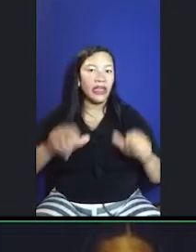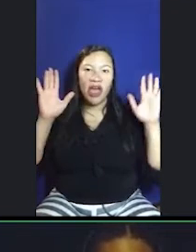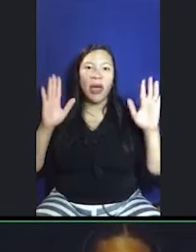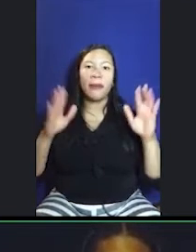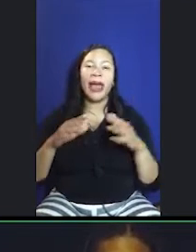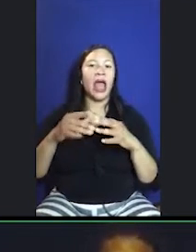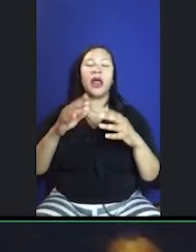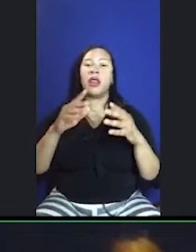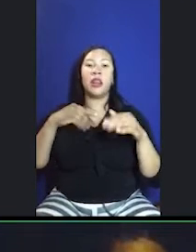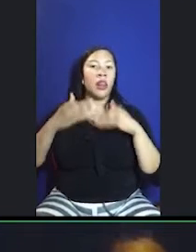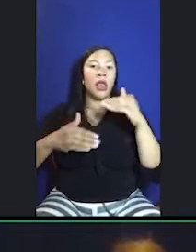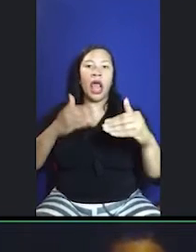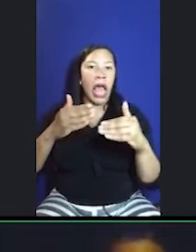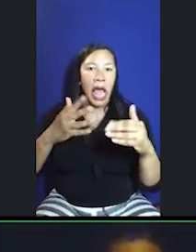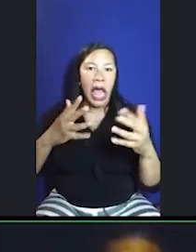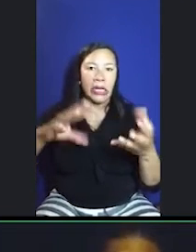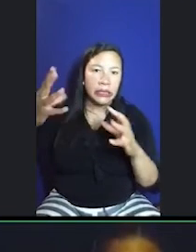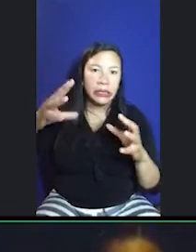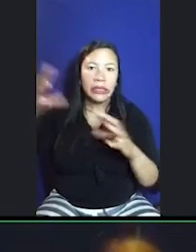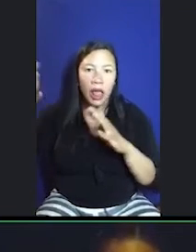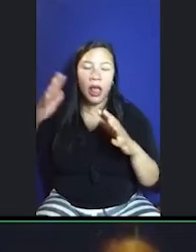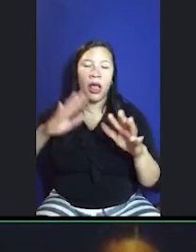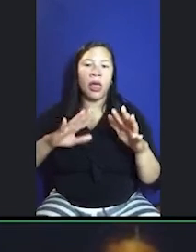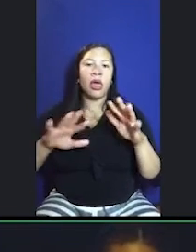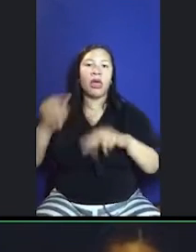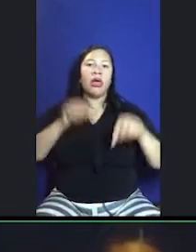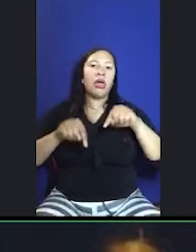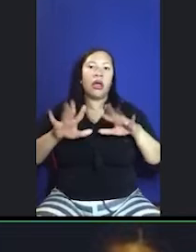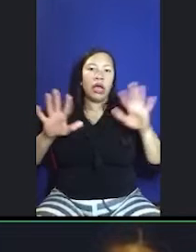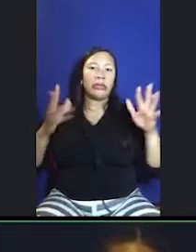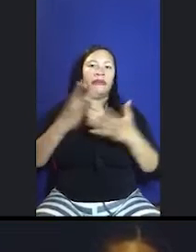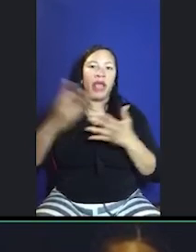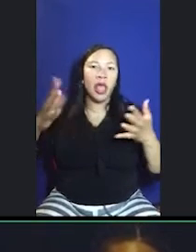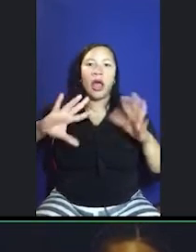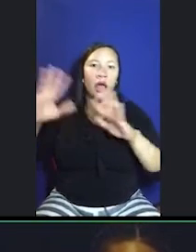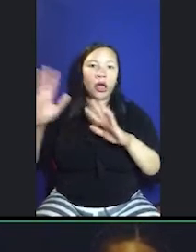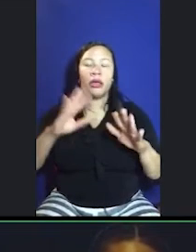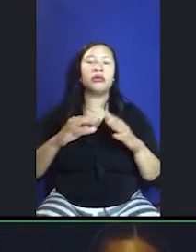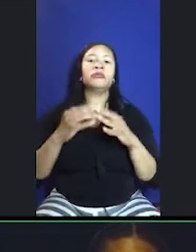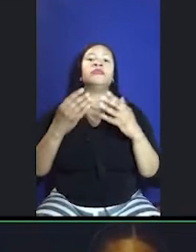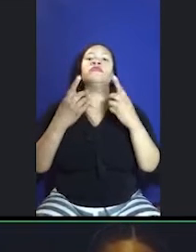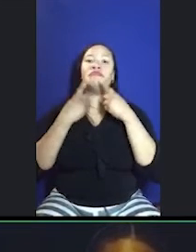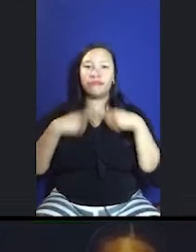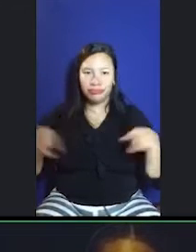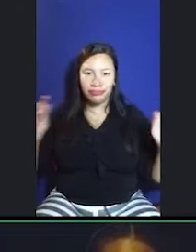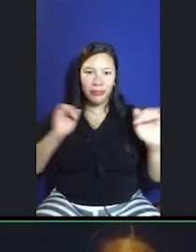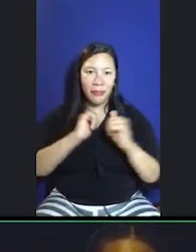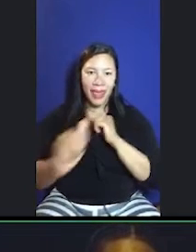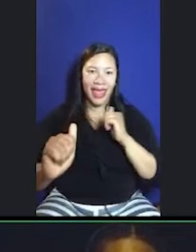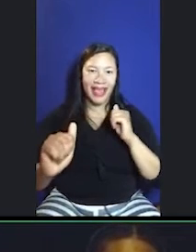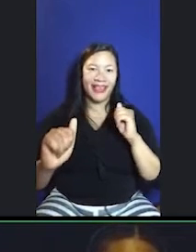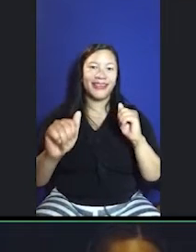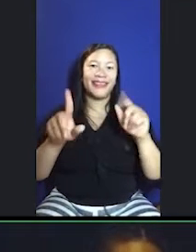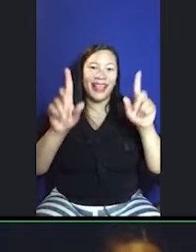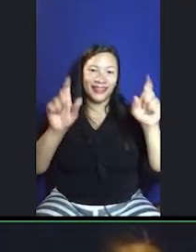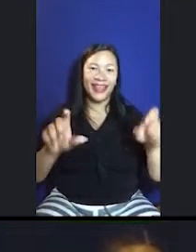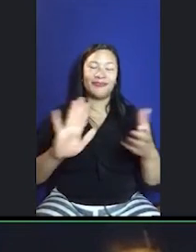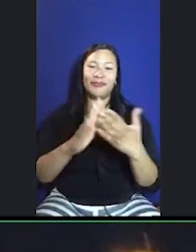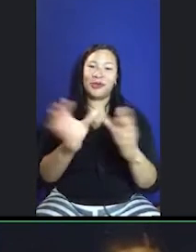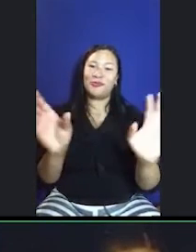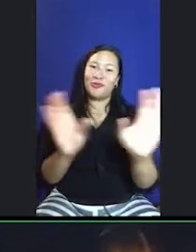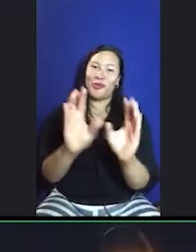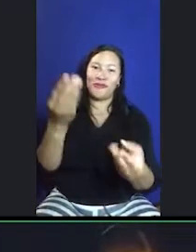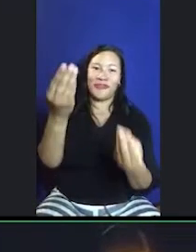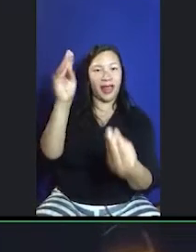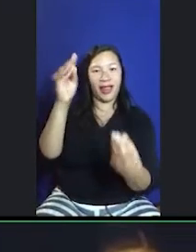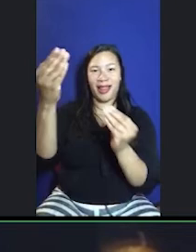but finally I was able to pass that test and get that credential. And I think with that, almost like how the,